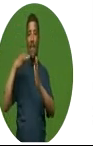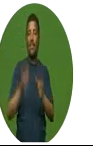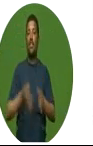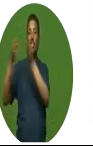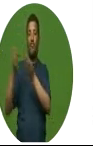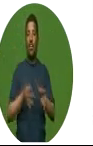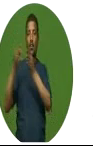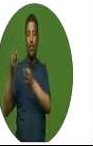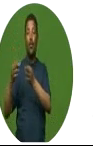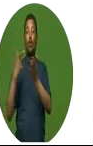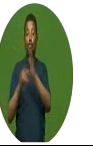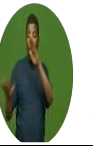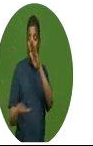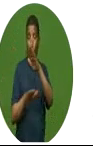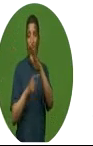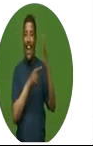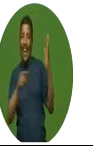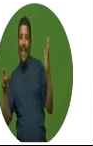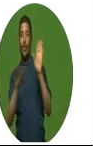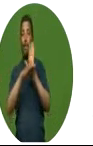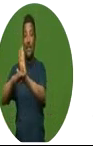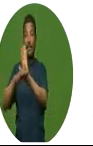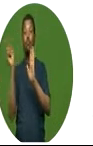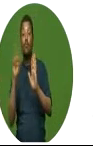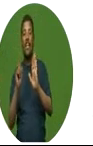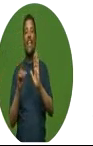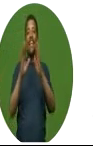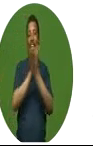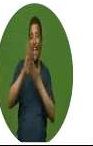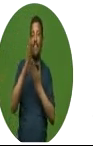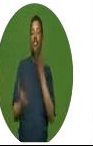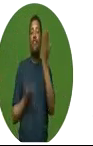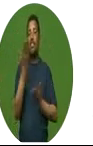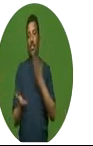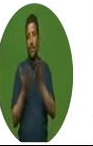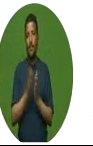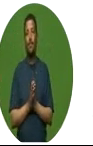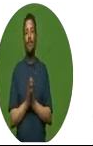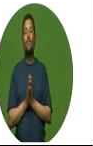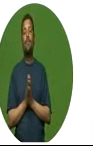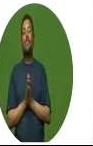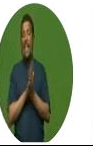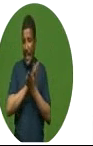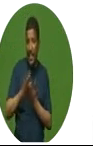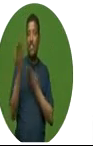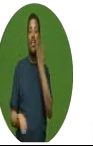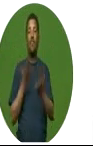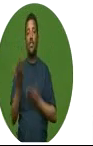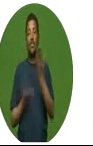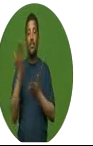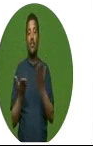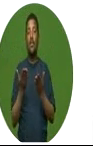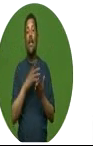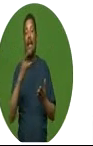transfers, while the lower line represents net services. Net services